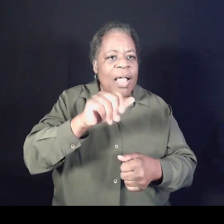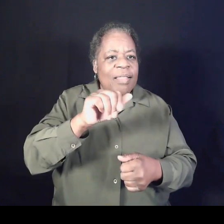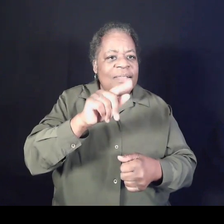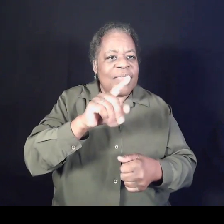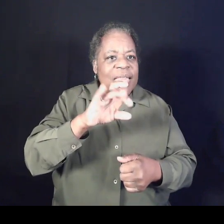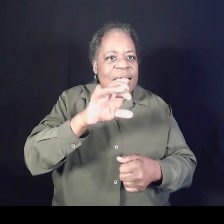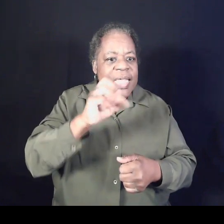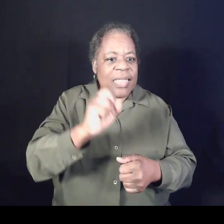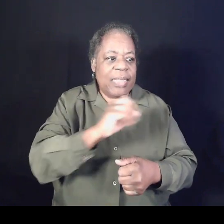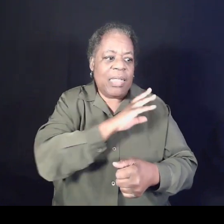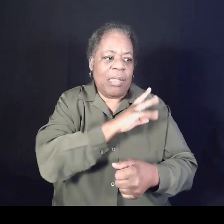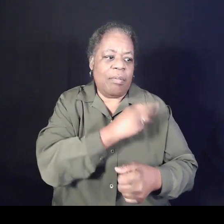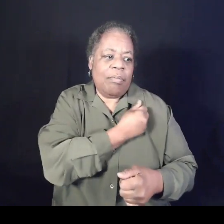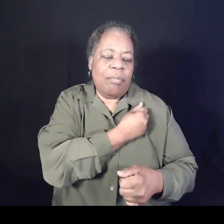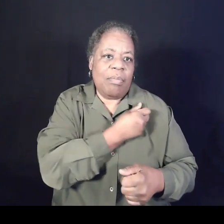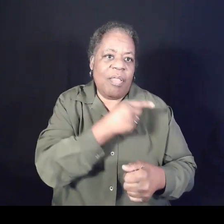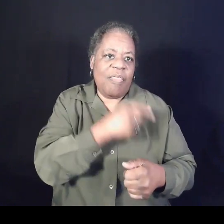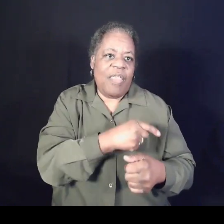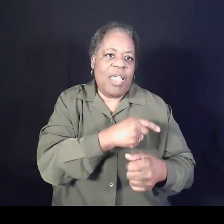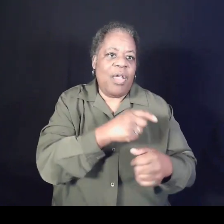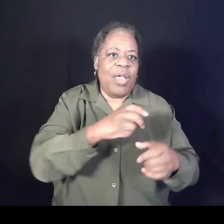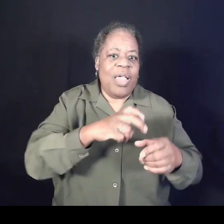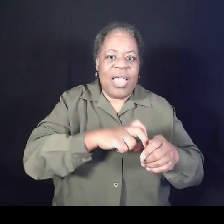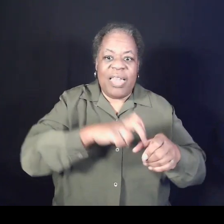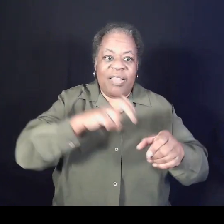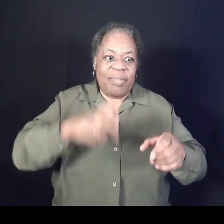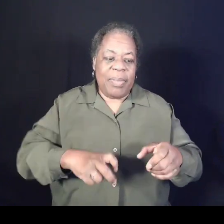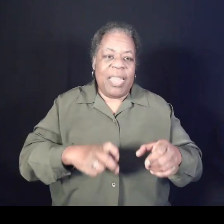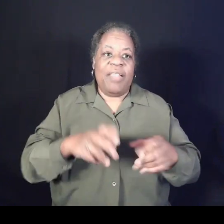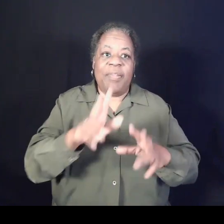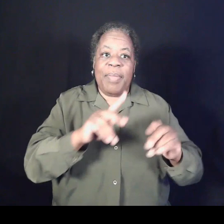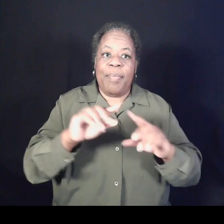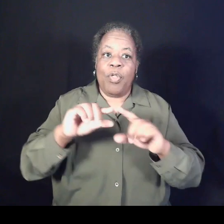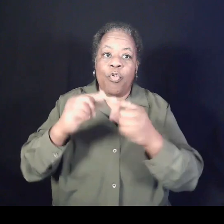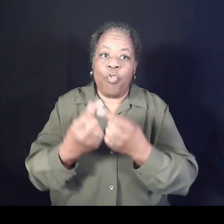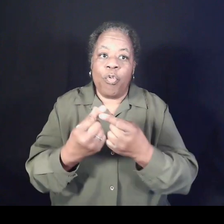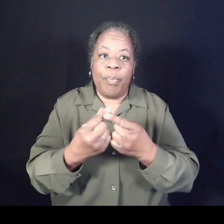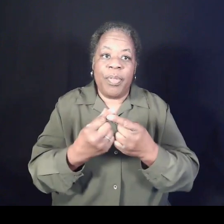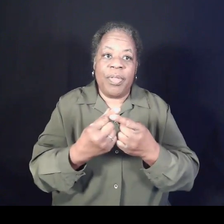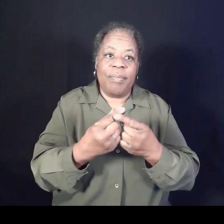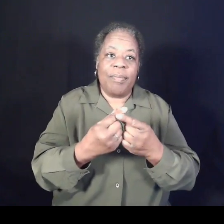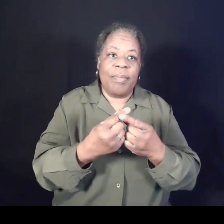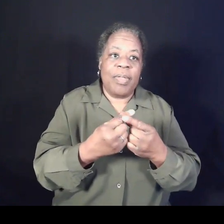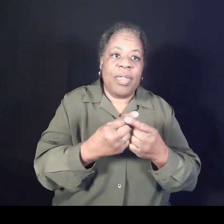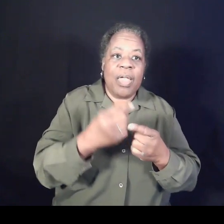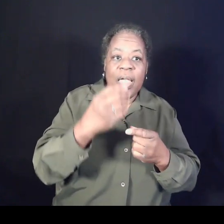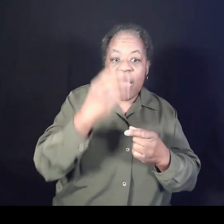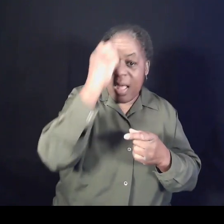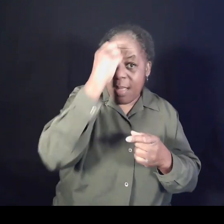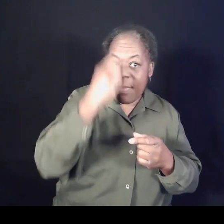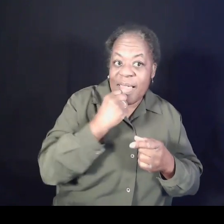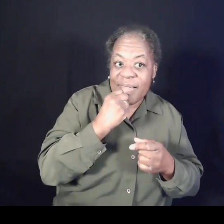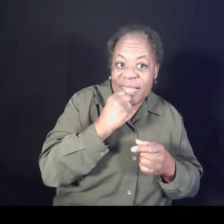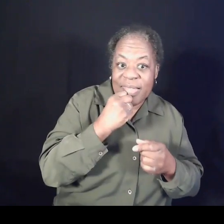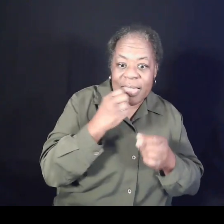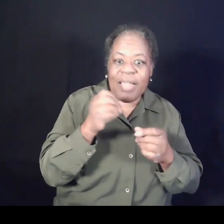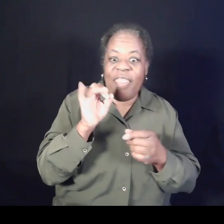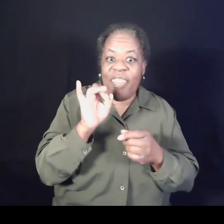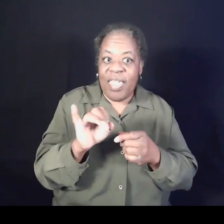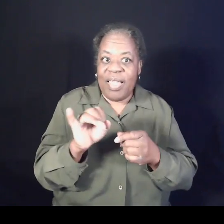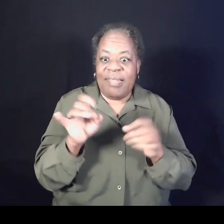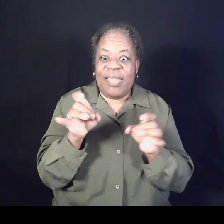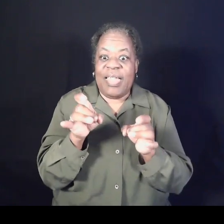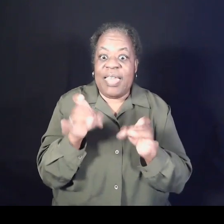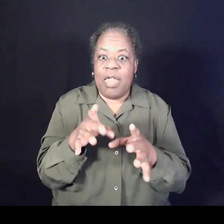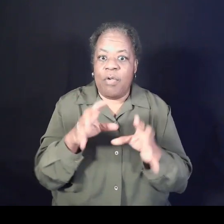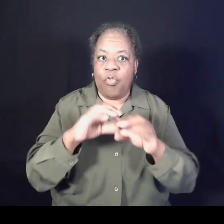group. And we also want to be careful not to confuse Hamas with the Palestinians. Hamas is a terrorist organization,